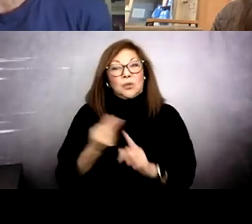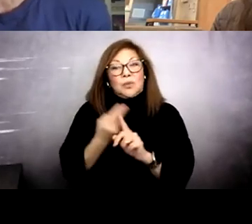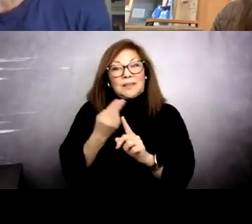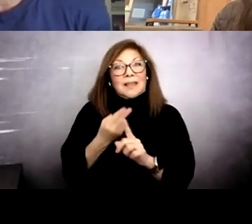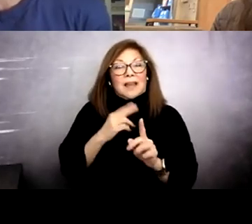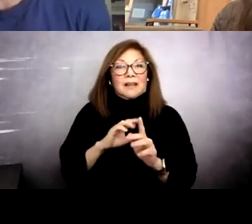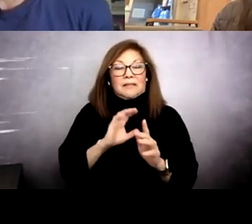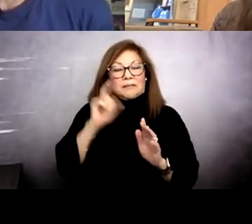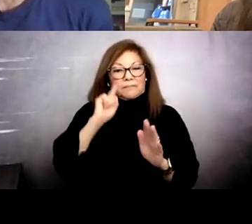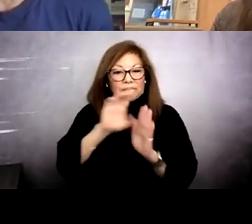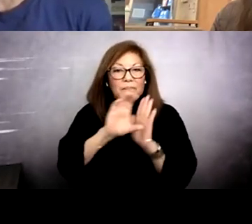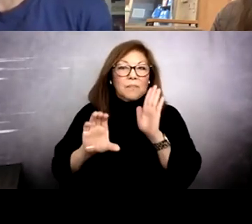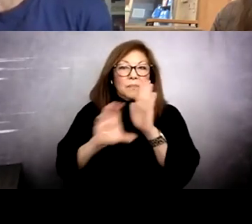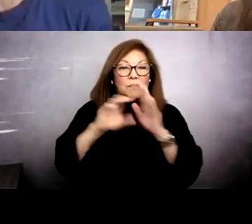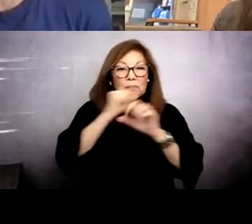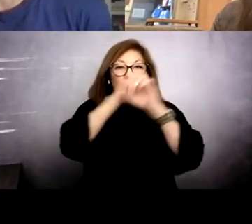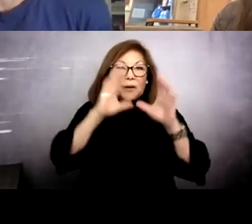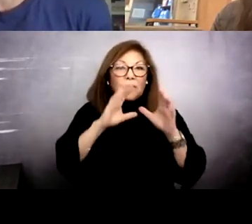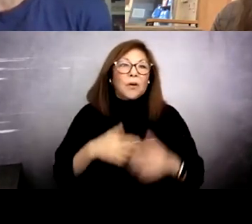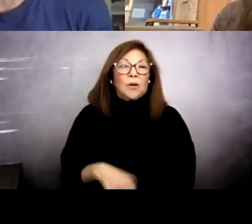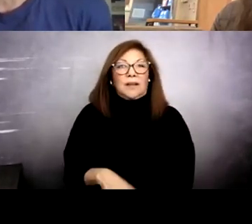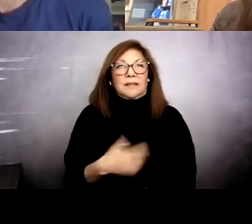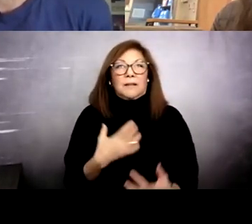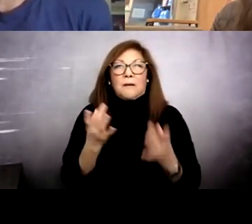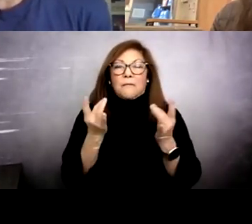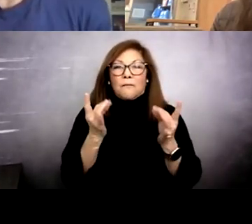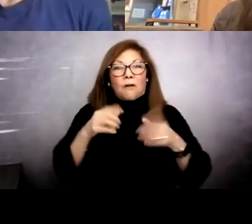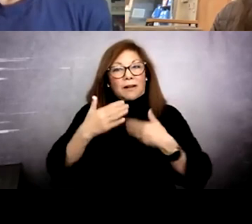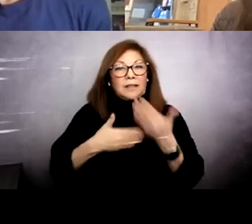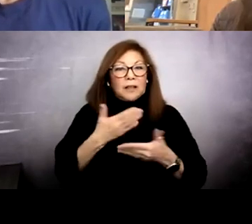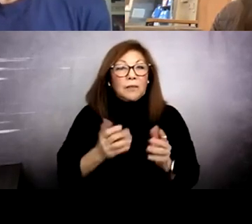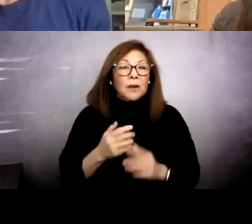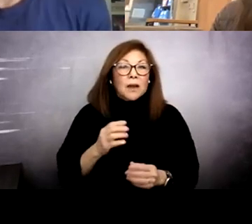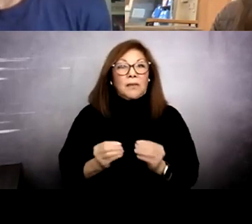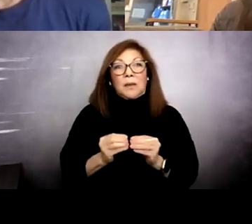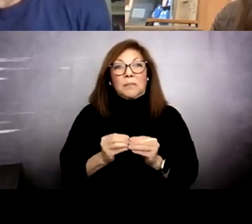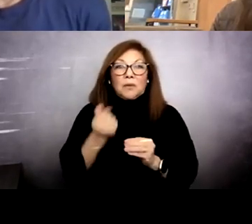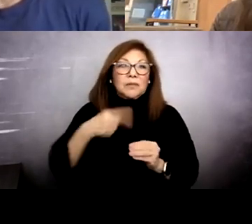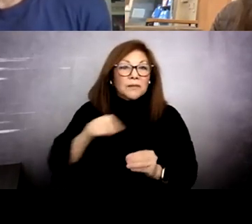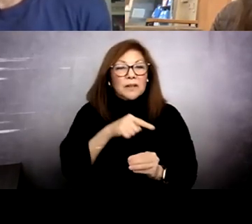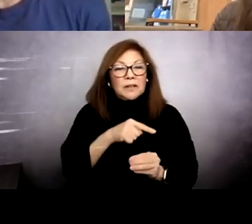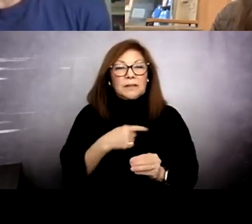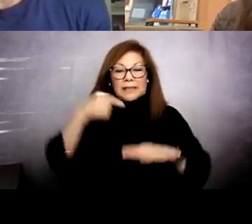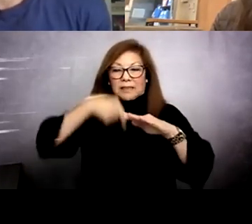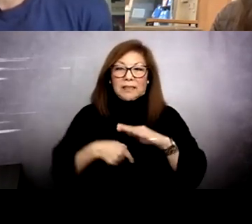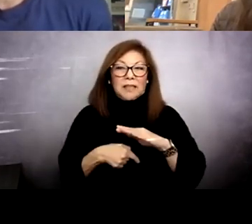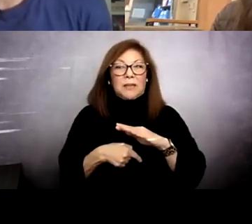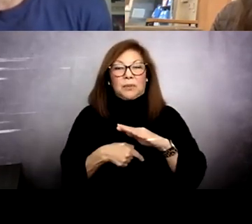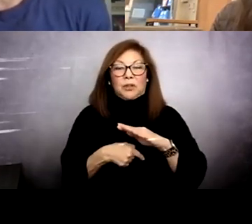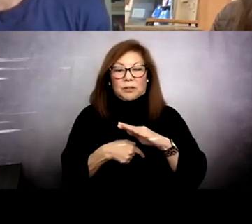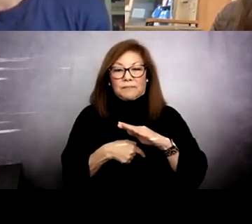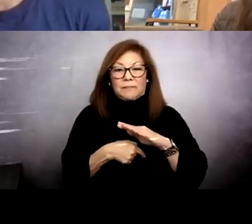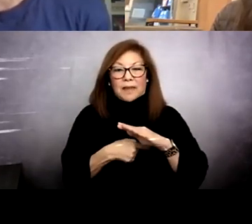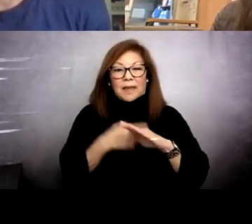fraught endeavor. And then also, I think all of us are, you know, deeply steeped, especially in